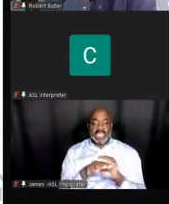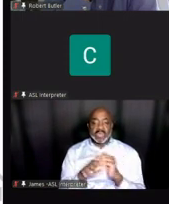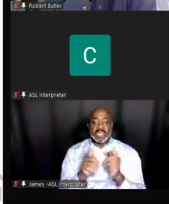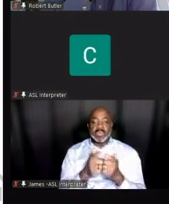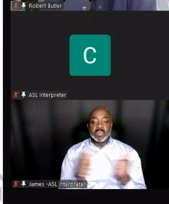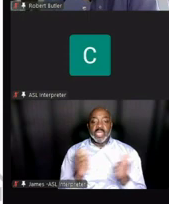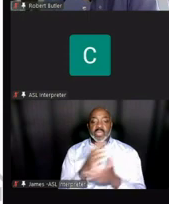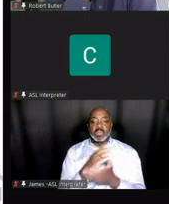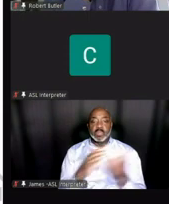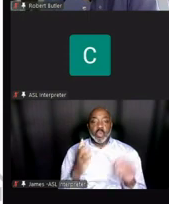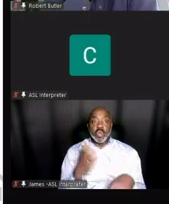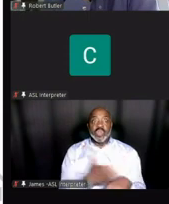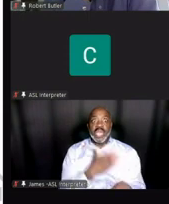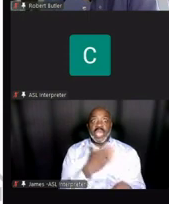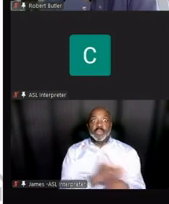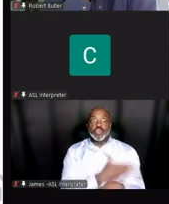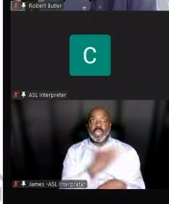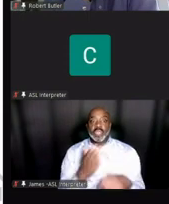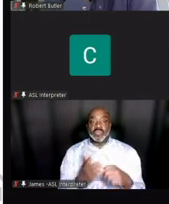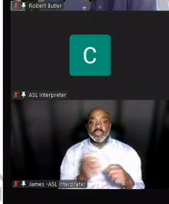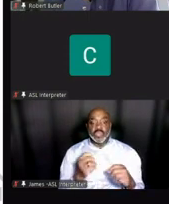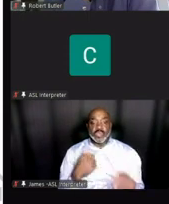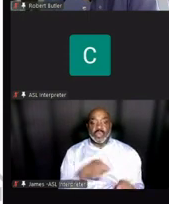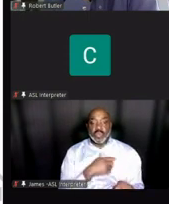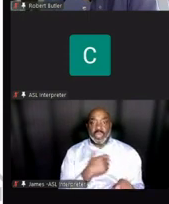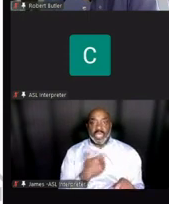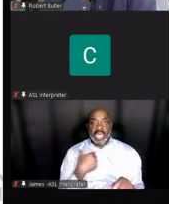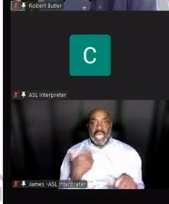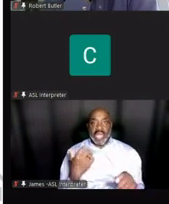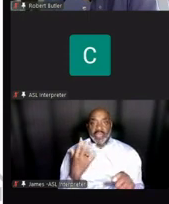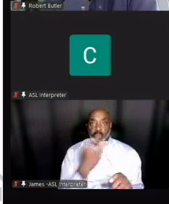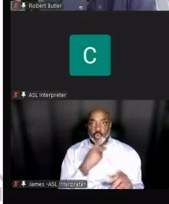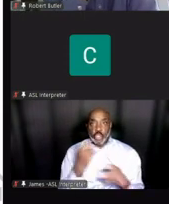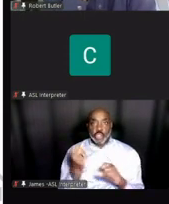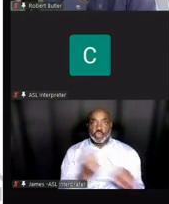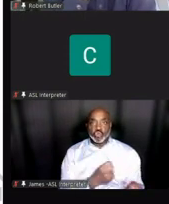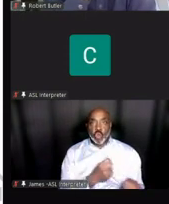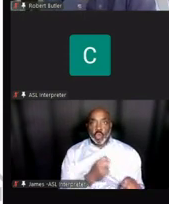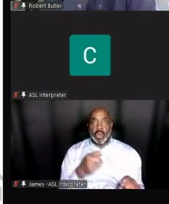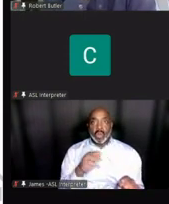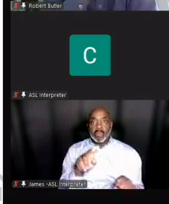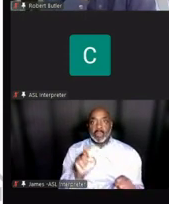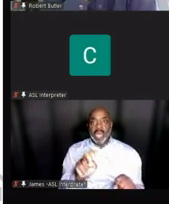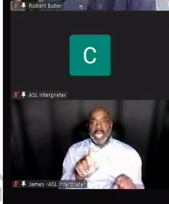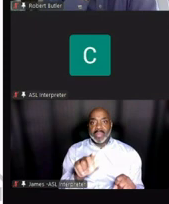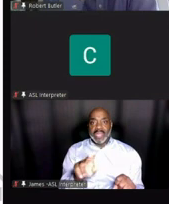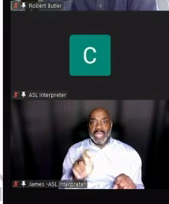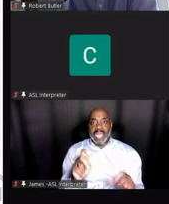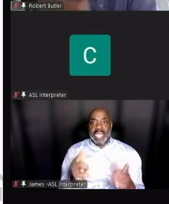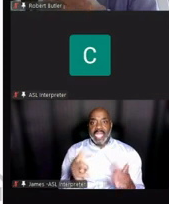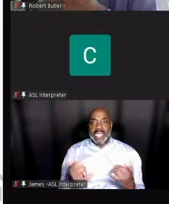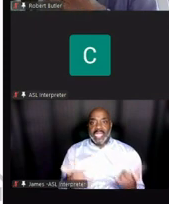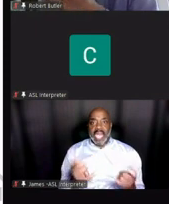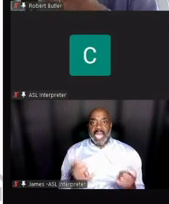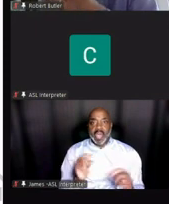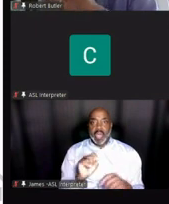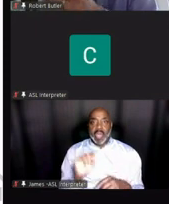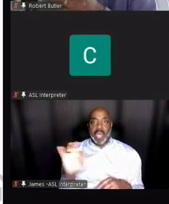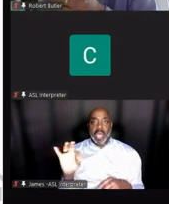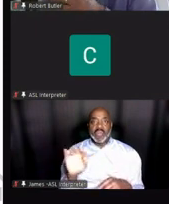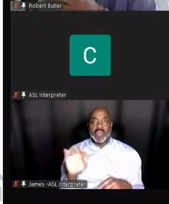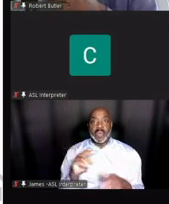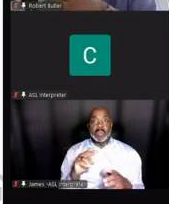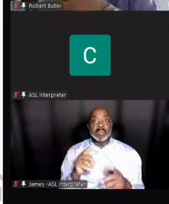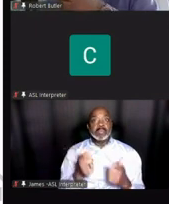the upgrade. So we have a pretty strong pipeline right now of major